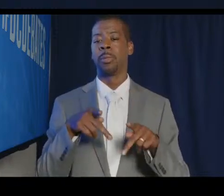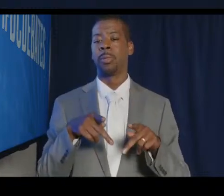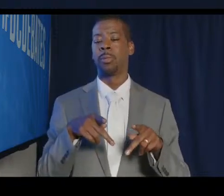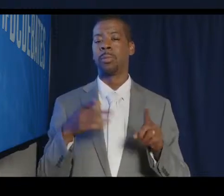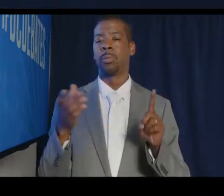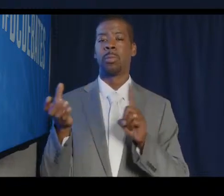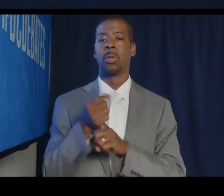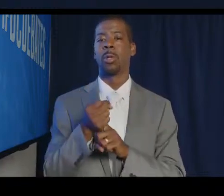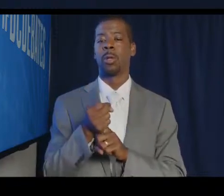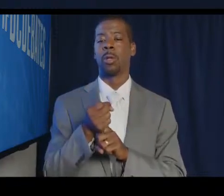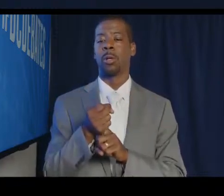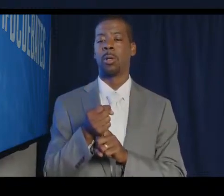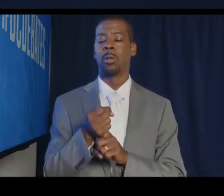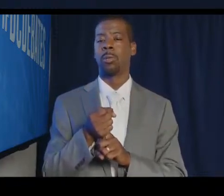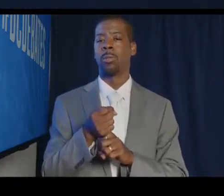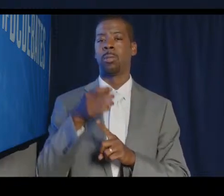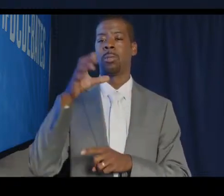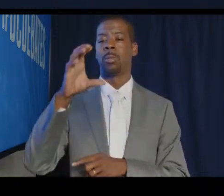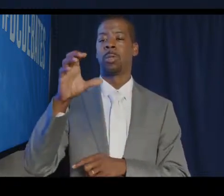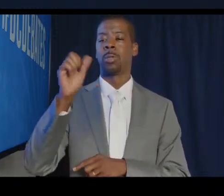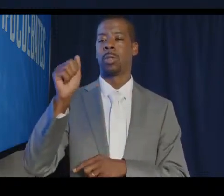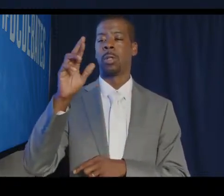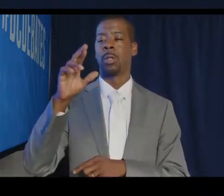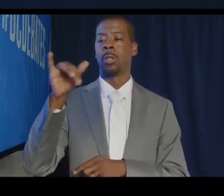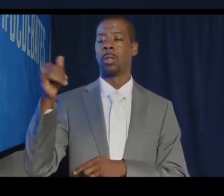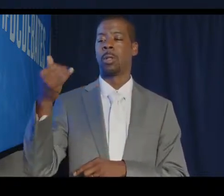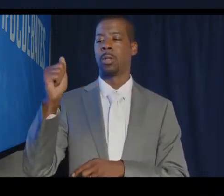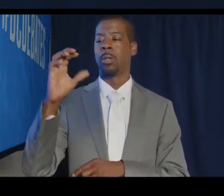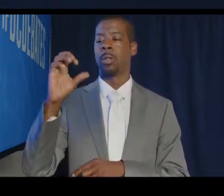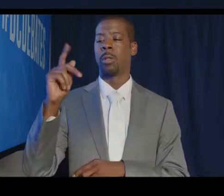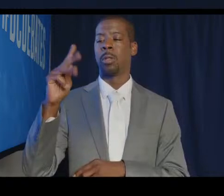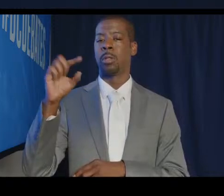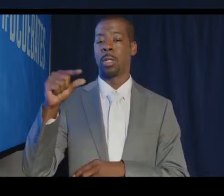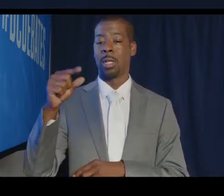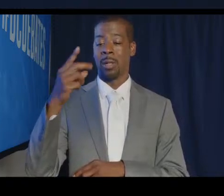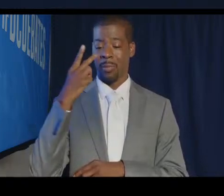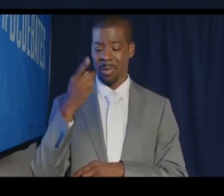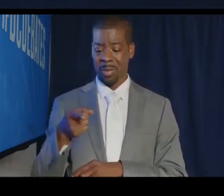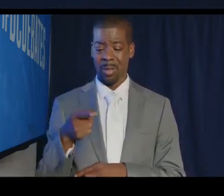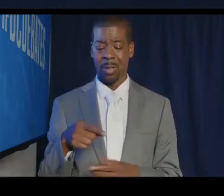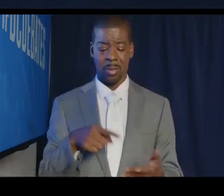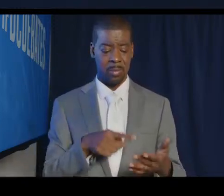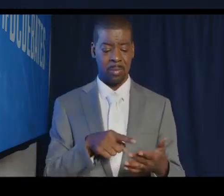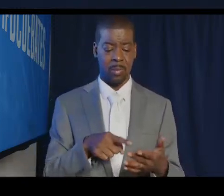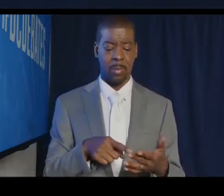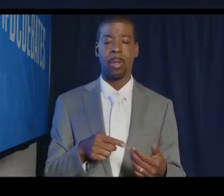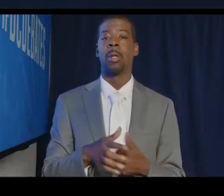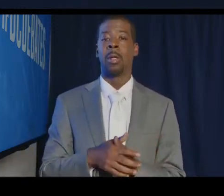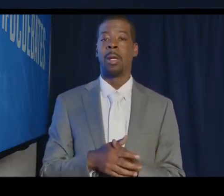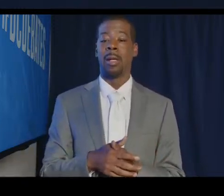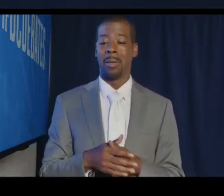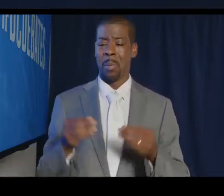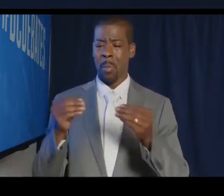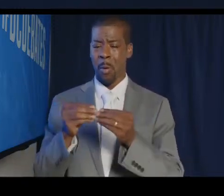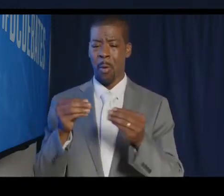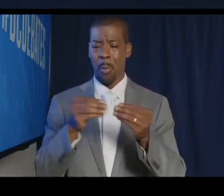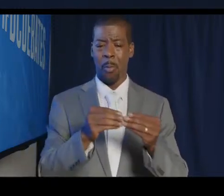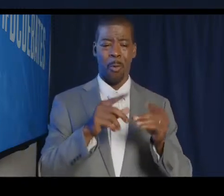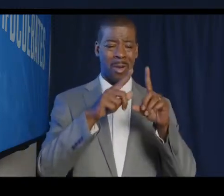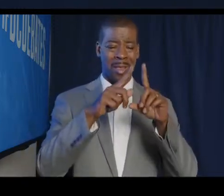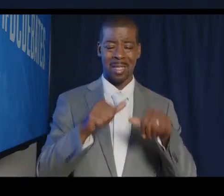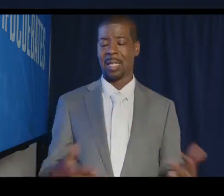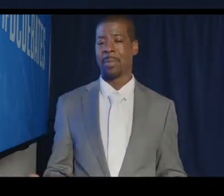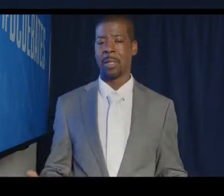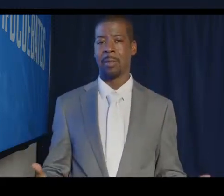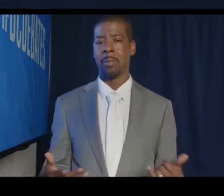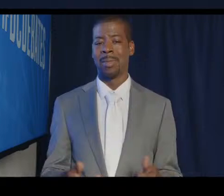for carjackings. And it wasn't just for a single. When you looked at the rap sheet, they were also being hit for 6 and 7 other carjackings at the exact same